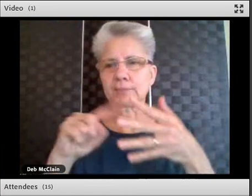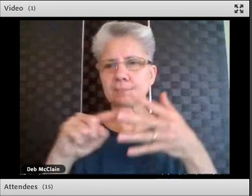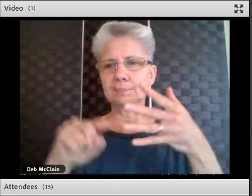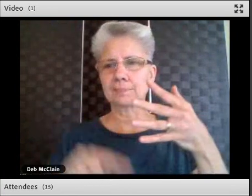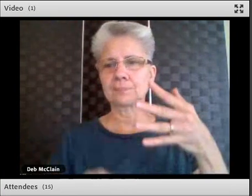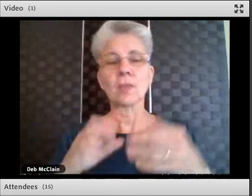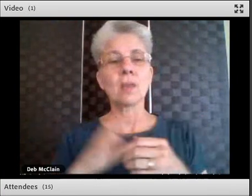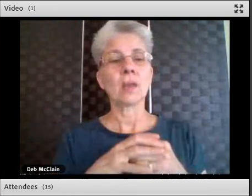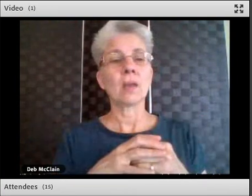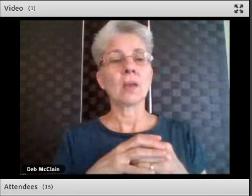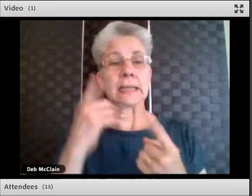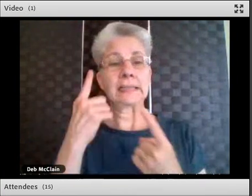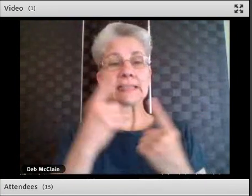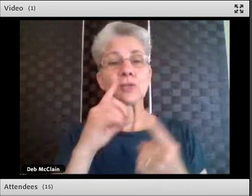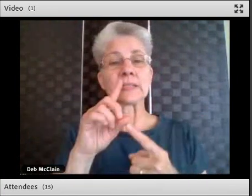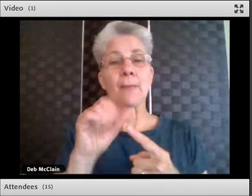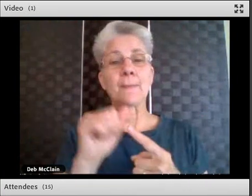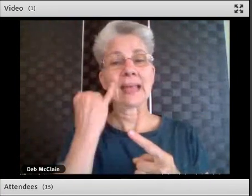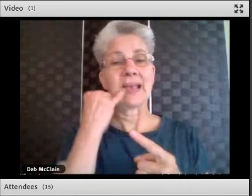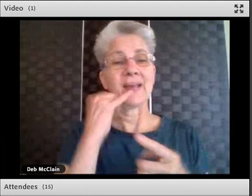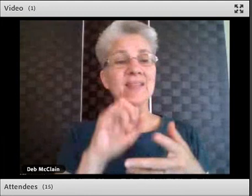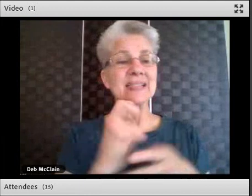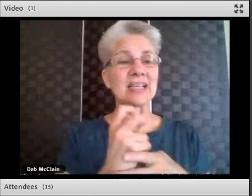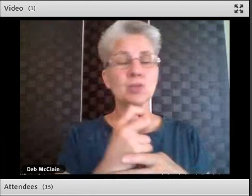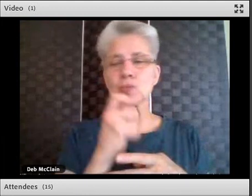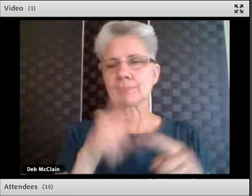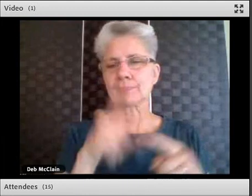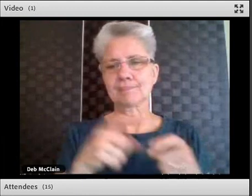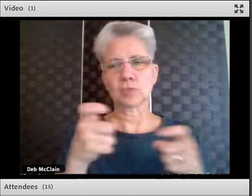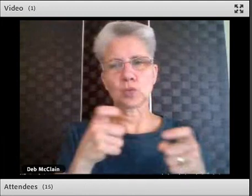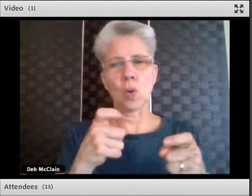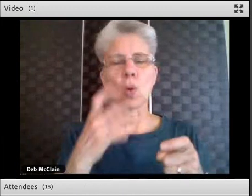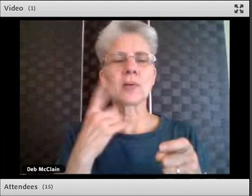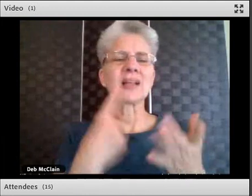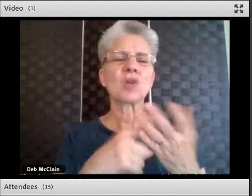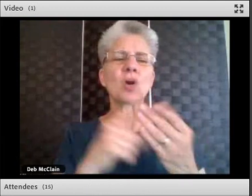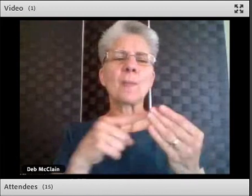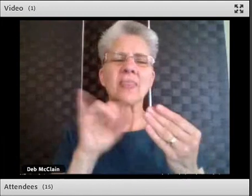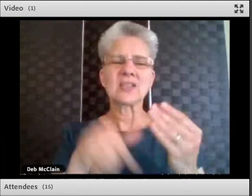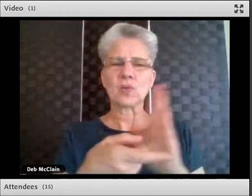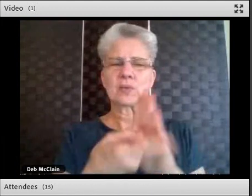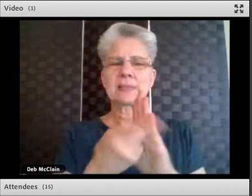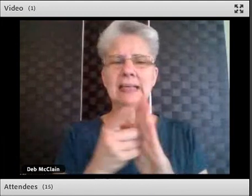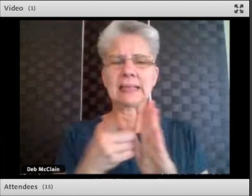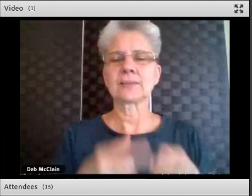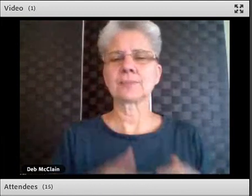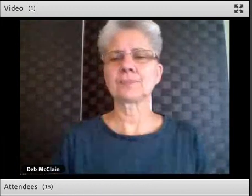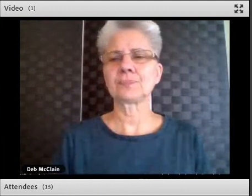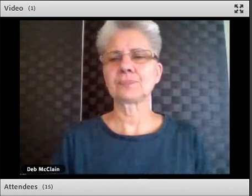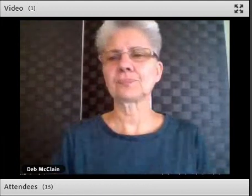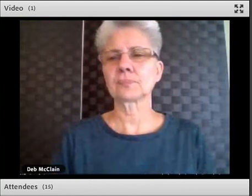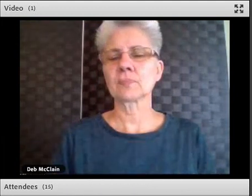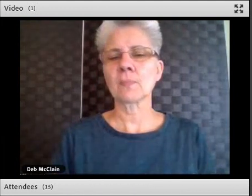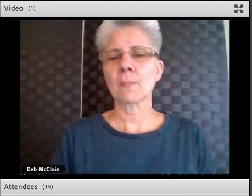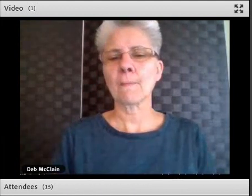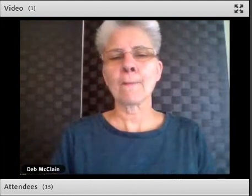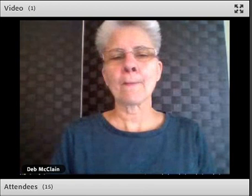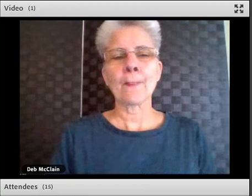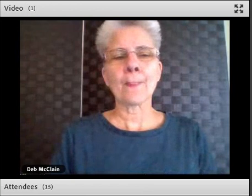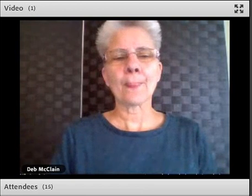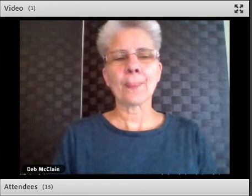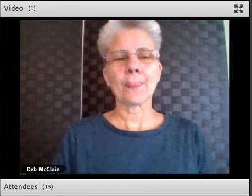It's primarily considered a disability if seizures are uncontrollable. Now let's talk about this for just a second. I